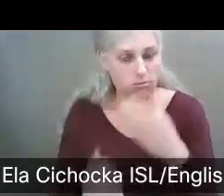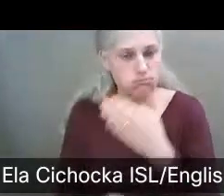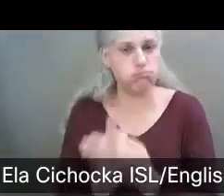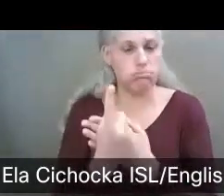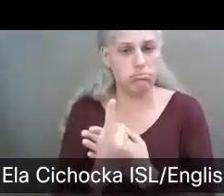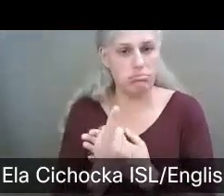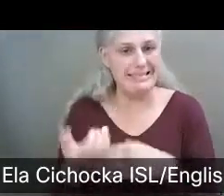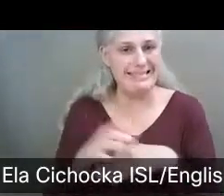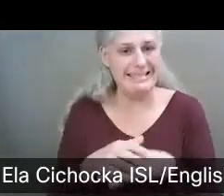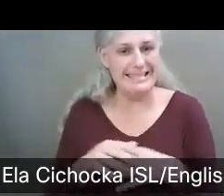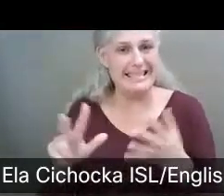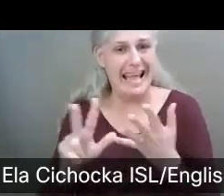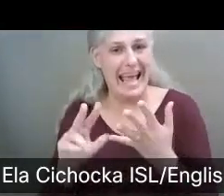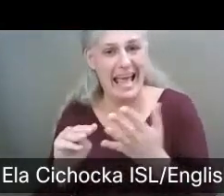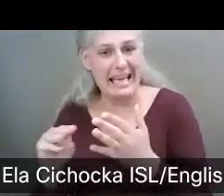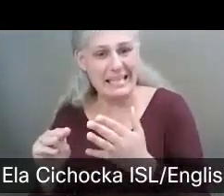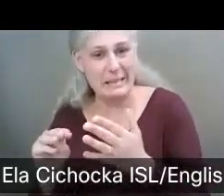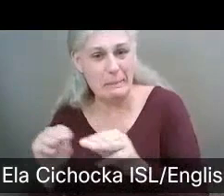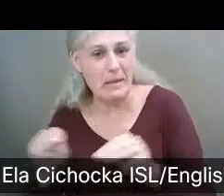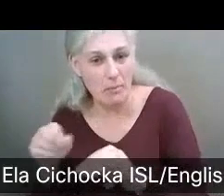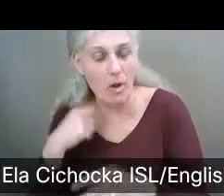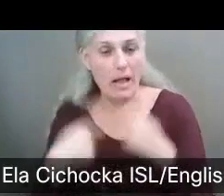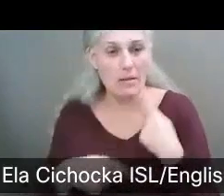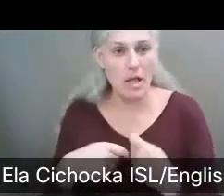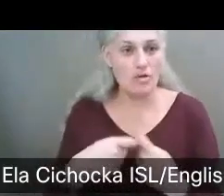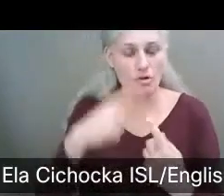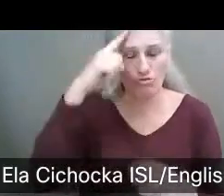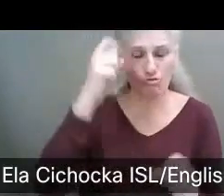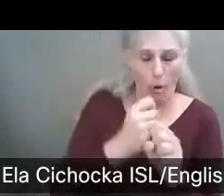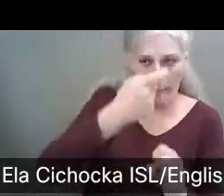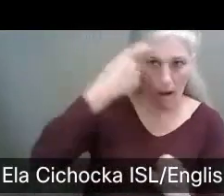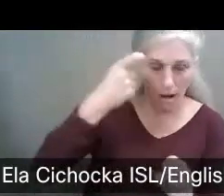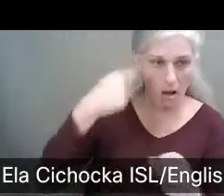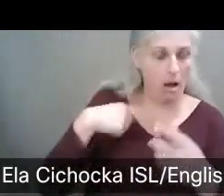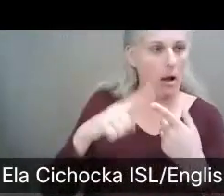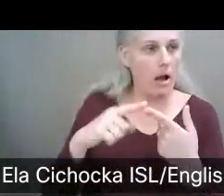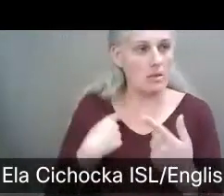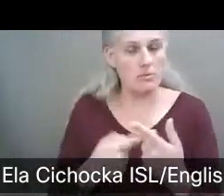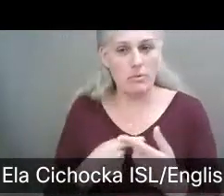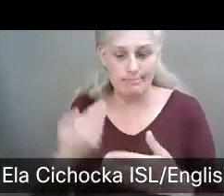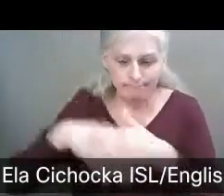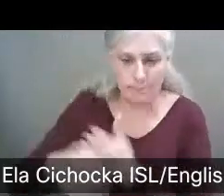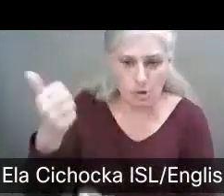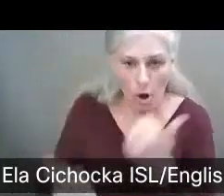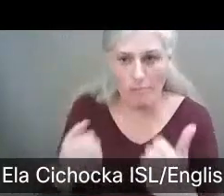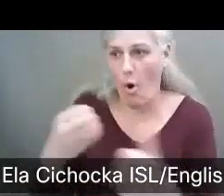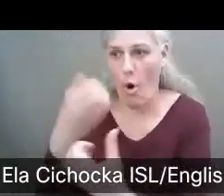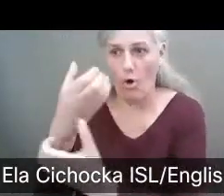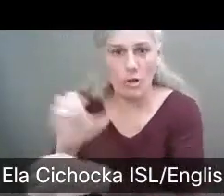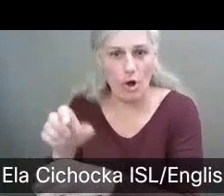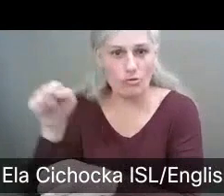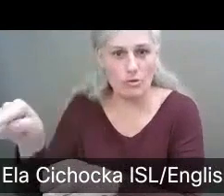the pain and the trauma and them losing their jobs and being criminally prosecuted in a foreign country,